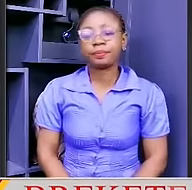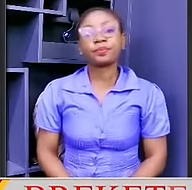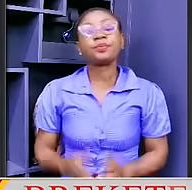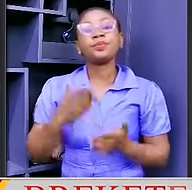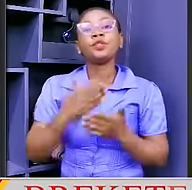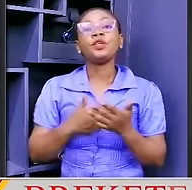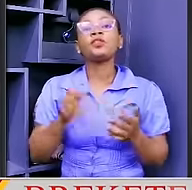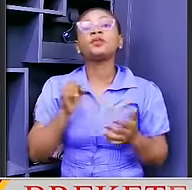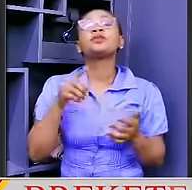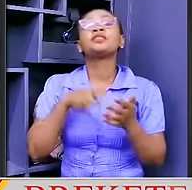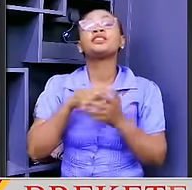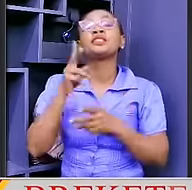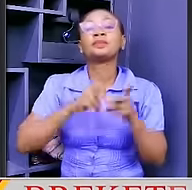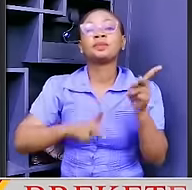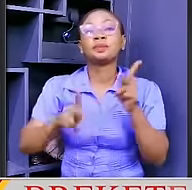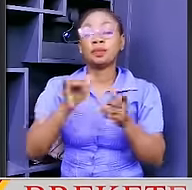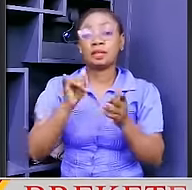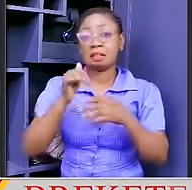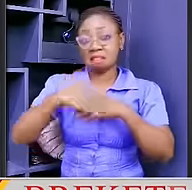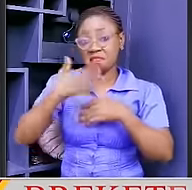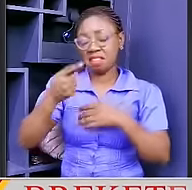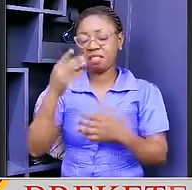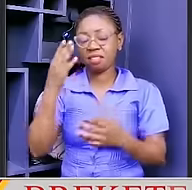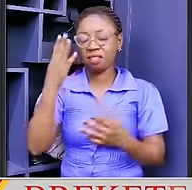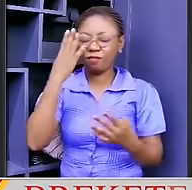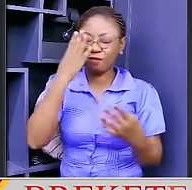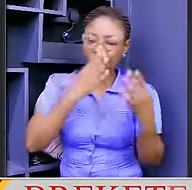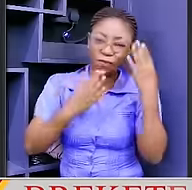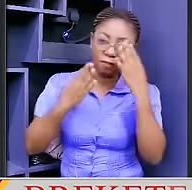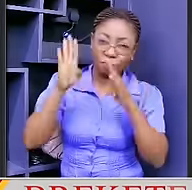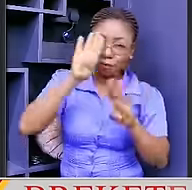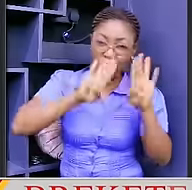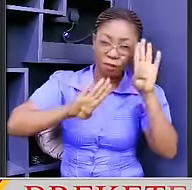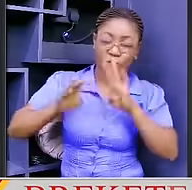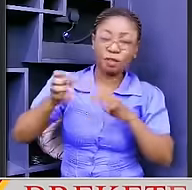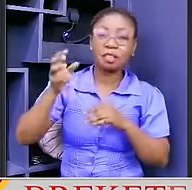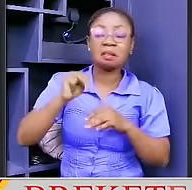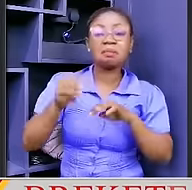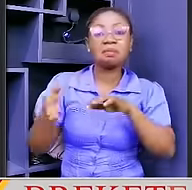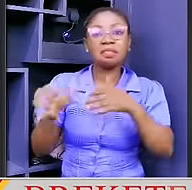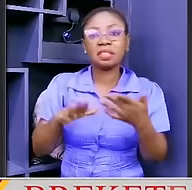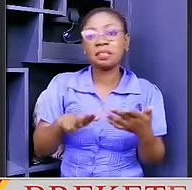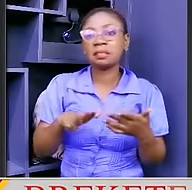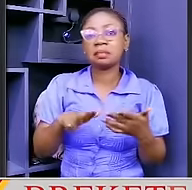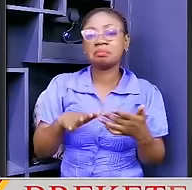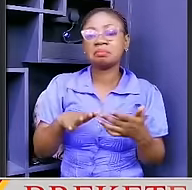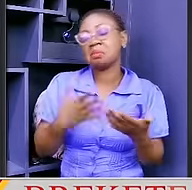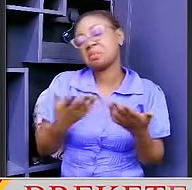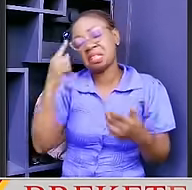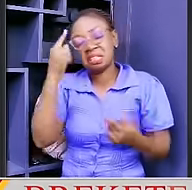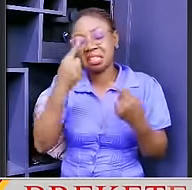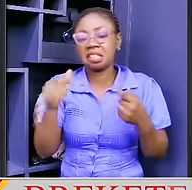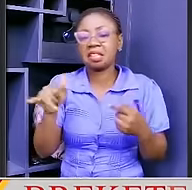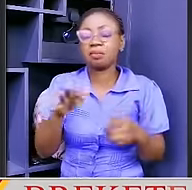Some of these people, after they frustrate them, finish. In fact, these ones, they say they go give up.